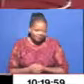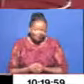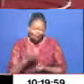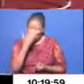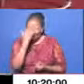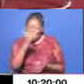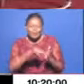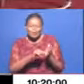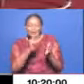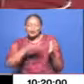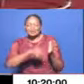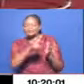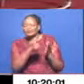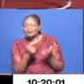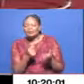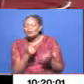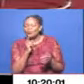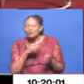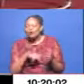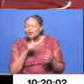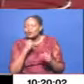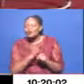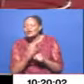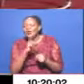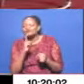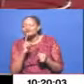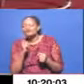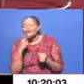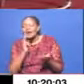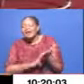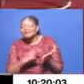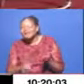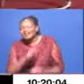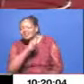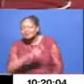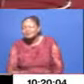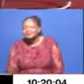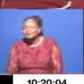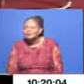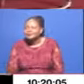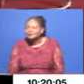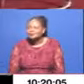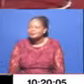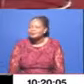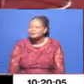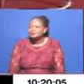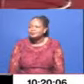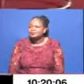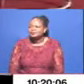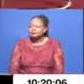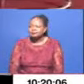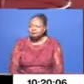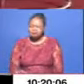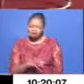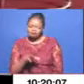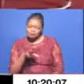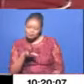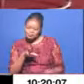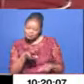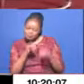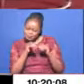is the problem? What are we not doing right? Who is not doing what? I think he's captured one thing. You know,